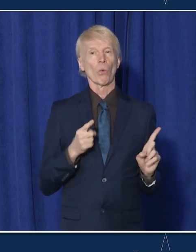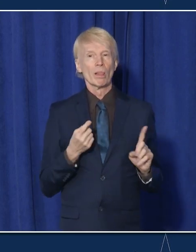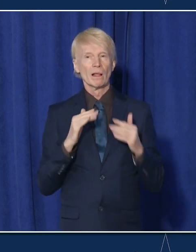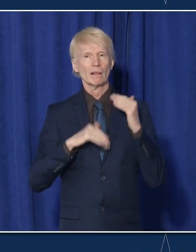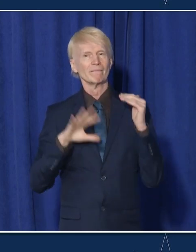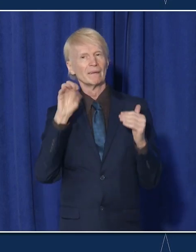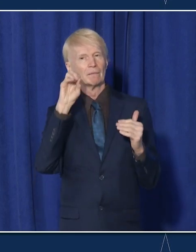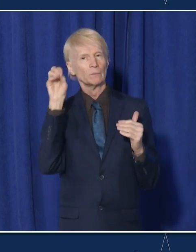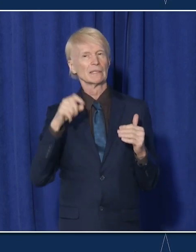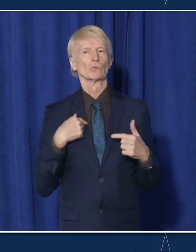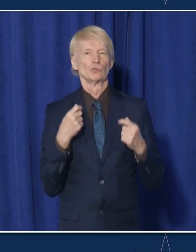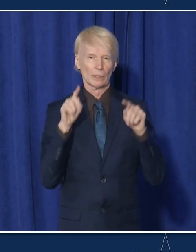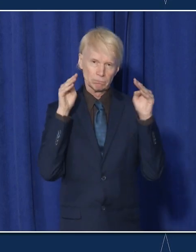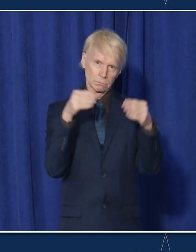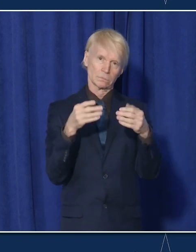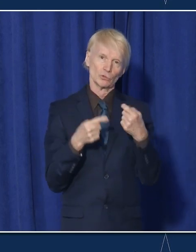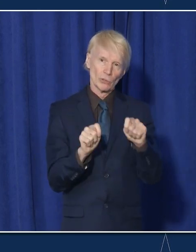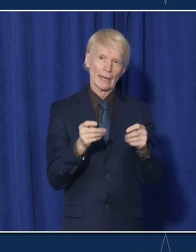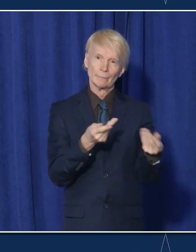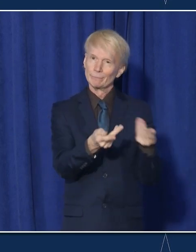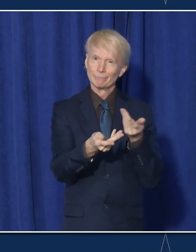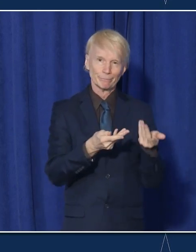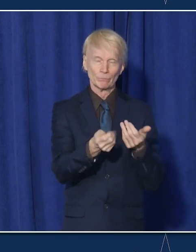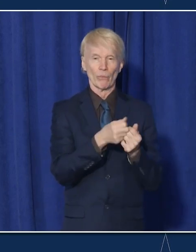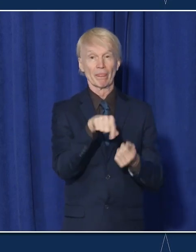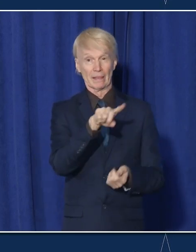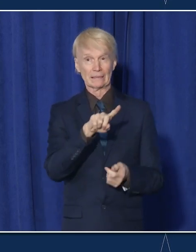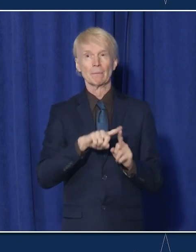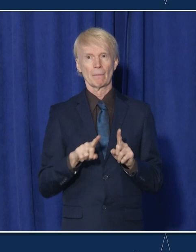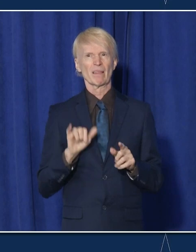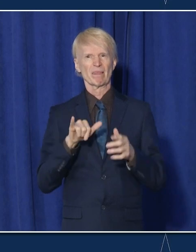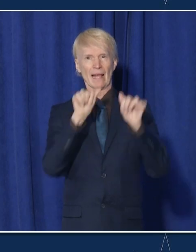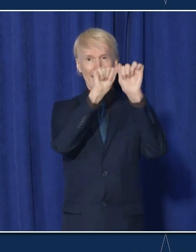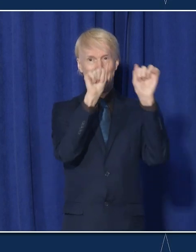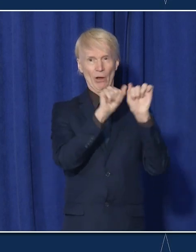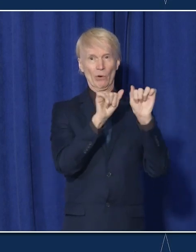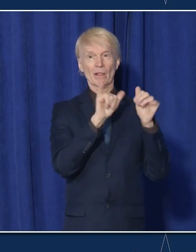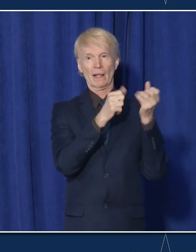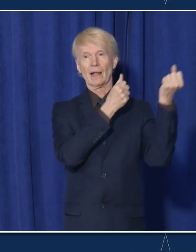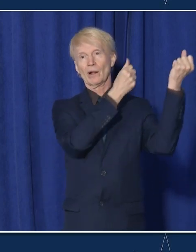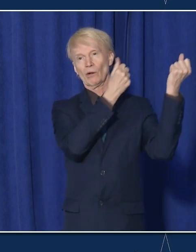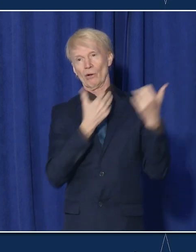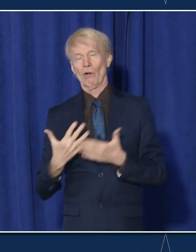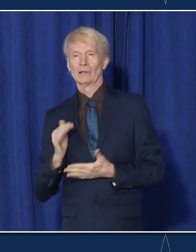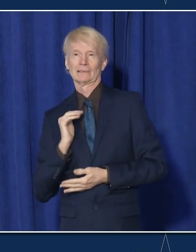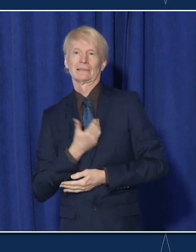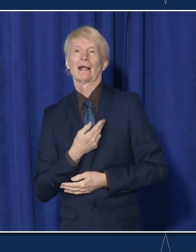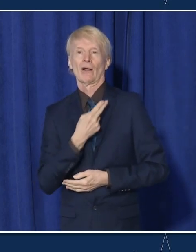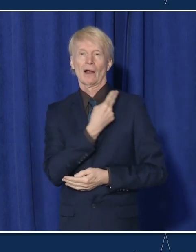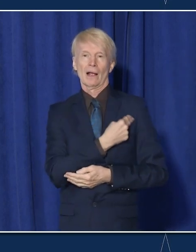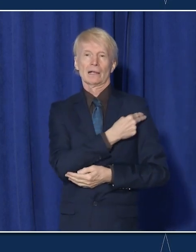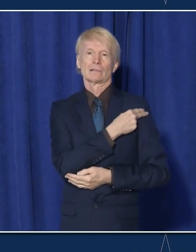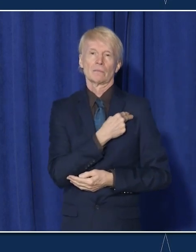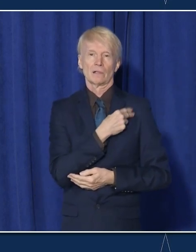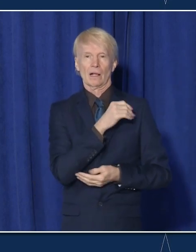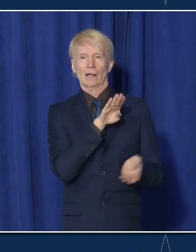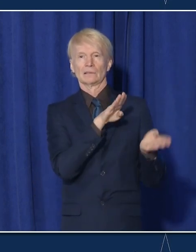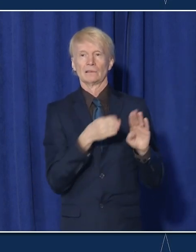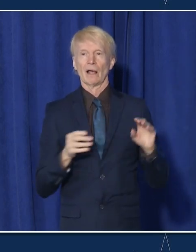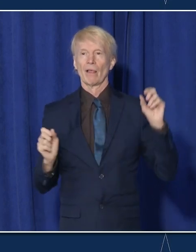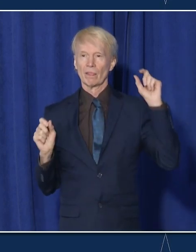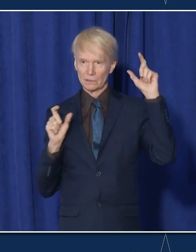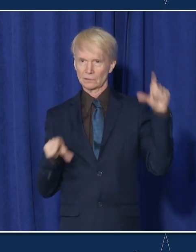we continue to focus on this, but these are the areas that drove our Omicron surge, our hospitalizations and deaths